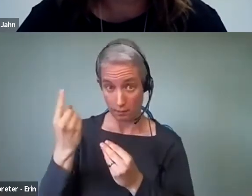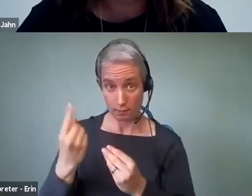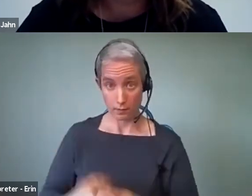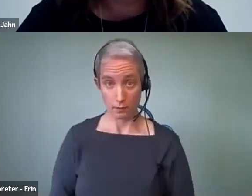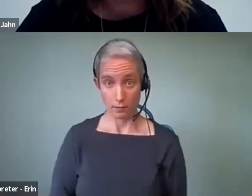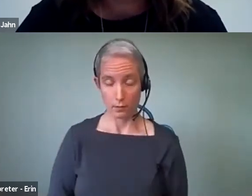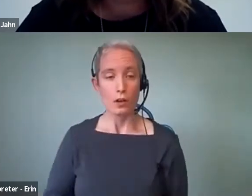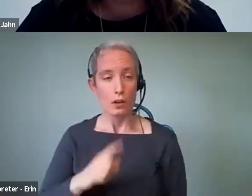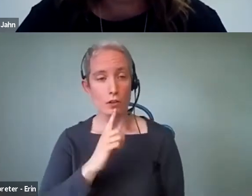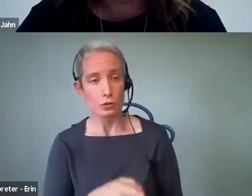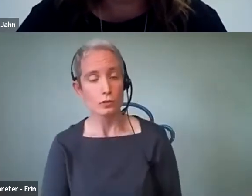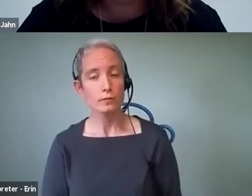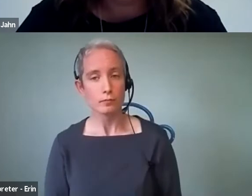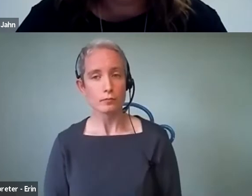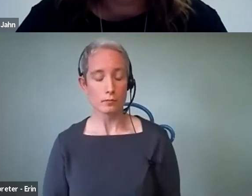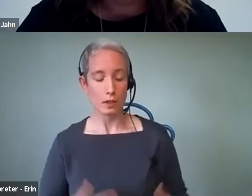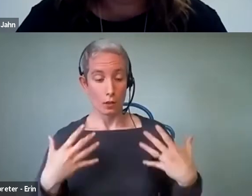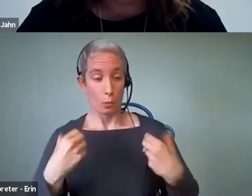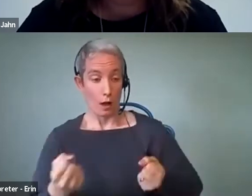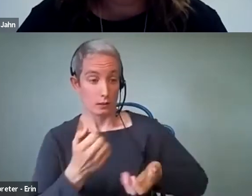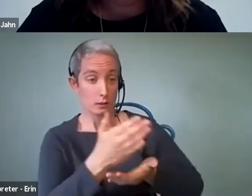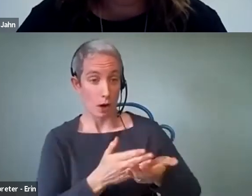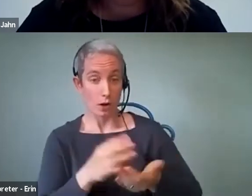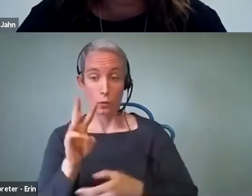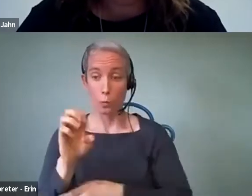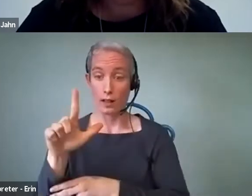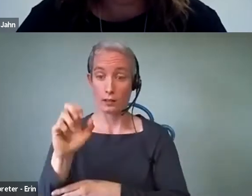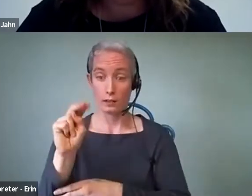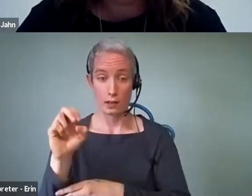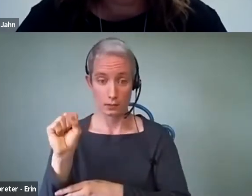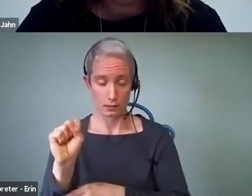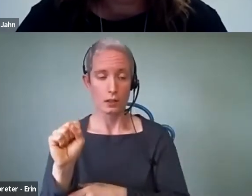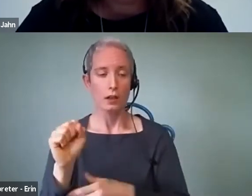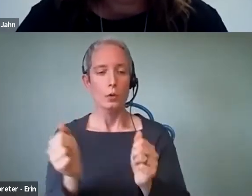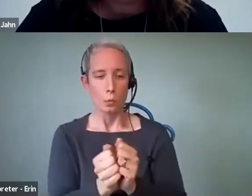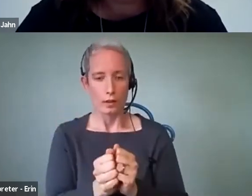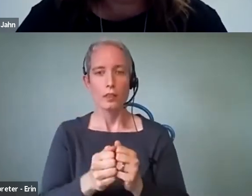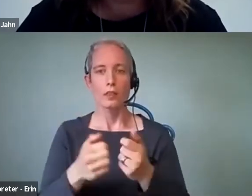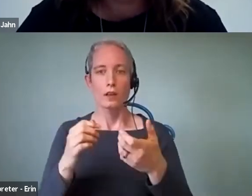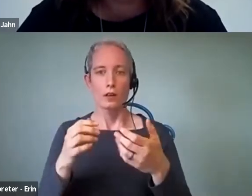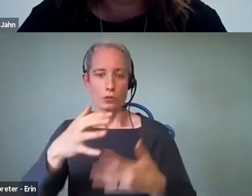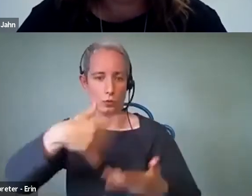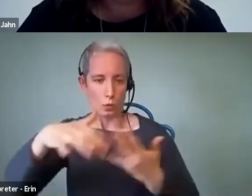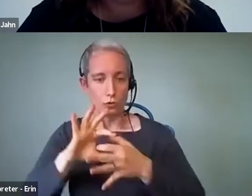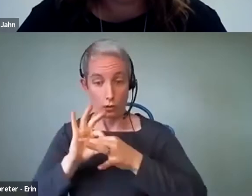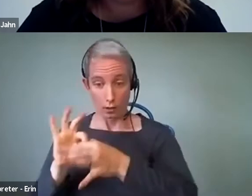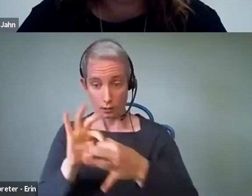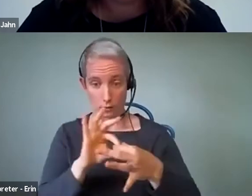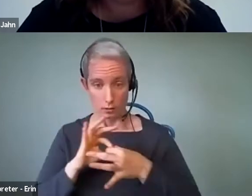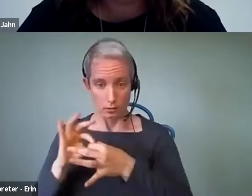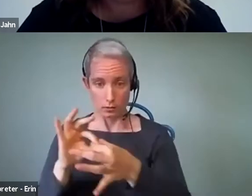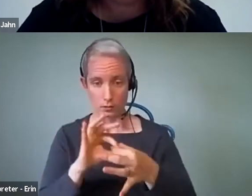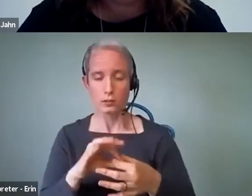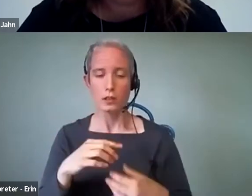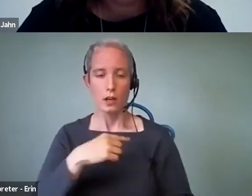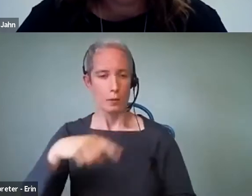Certainly, the wellness side, in addition to creating that social connection, we're also now recognizing that the health of